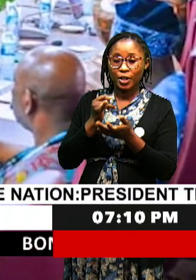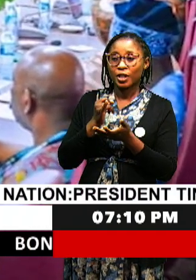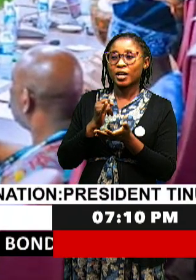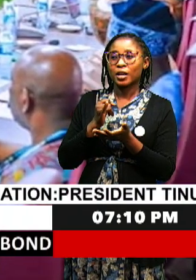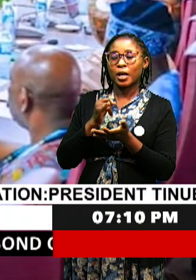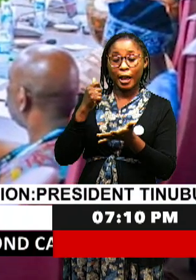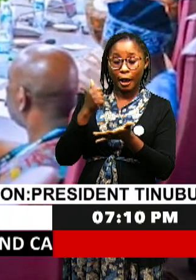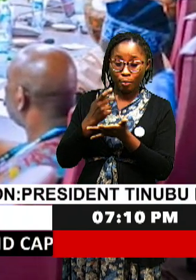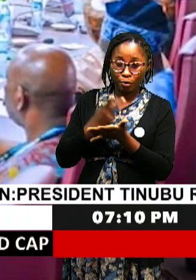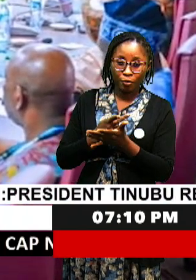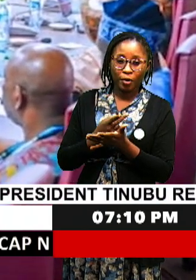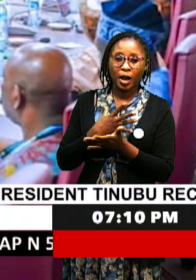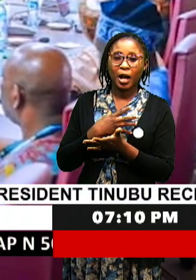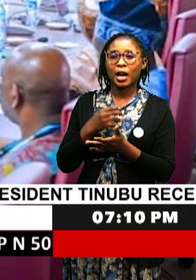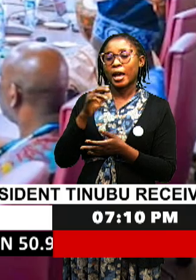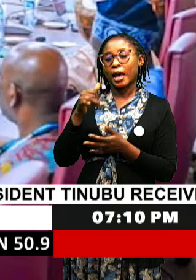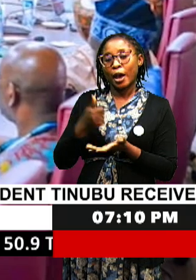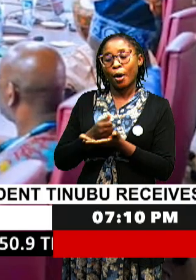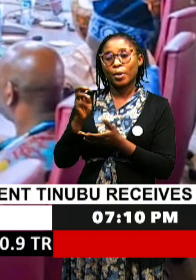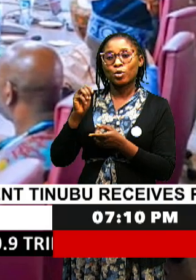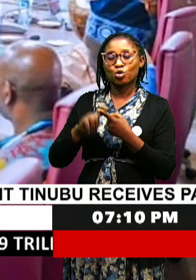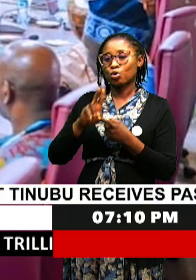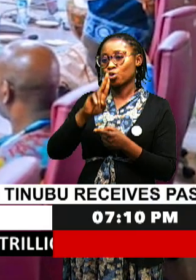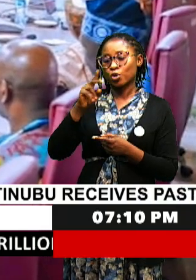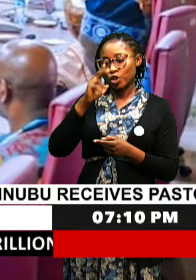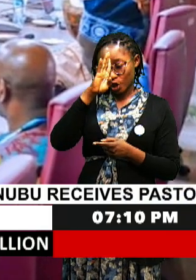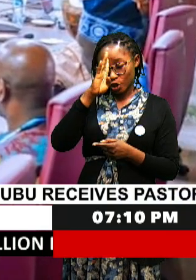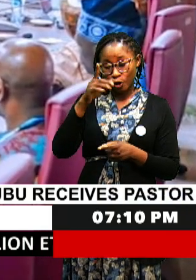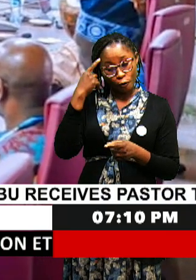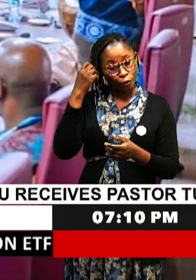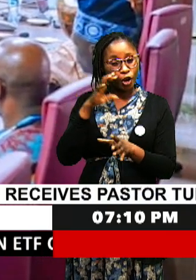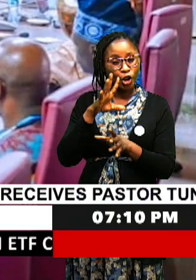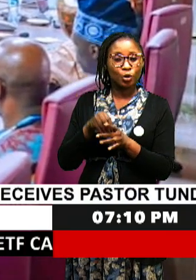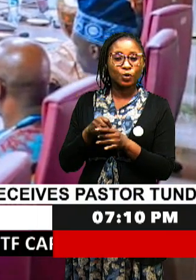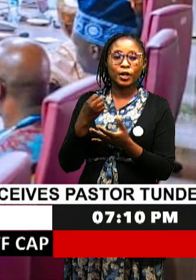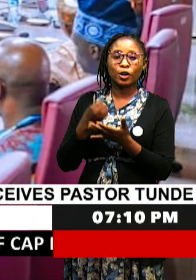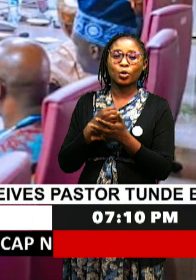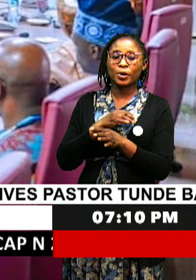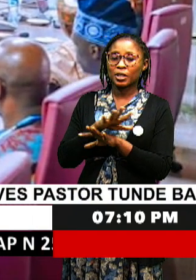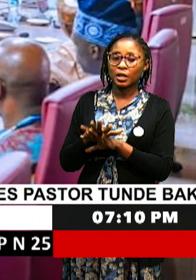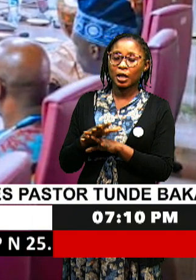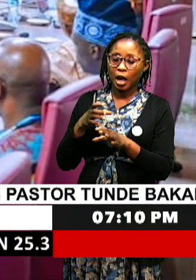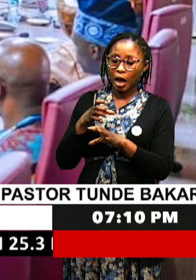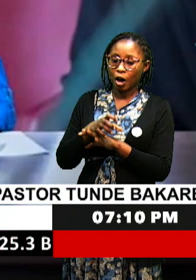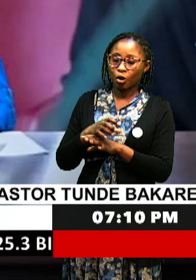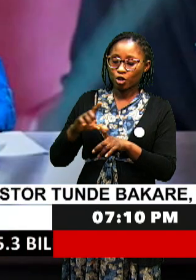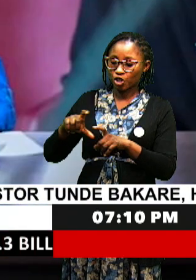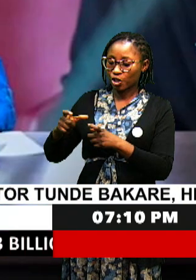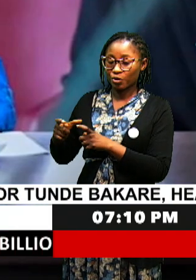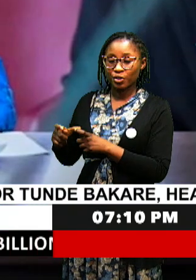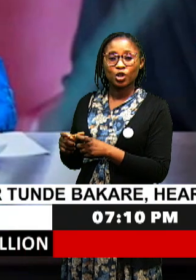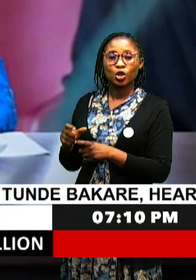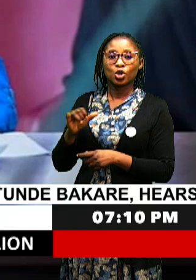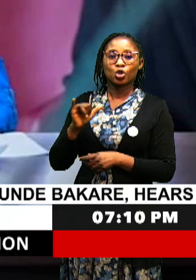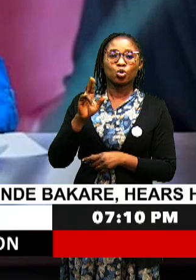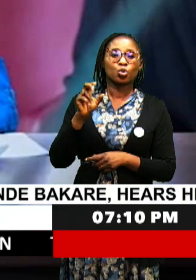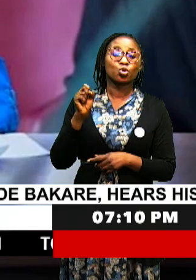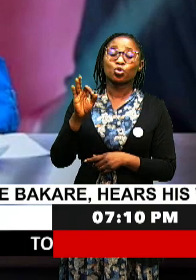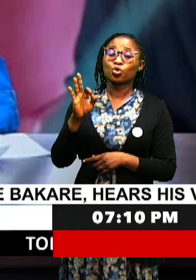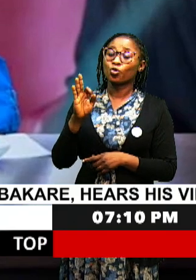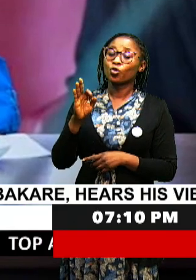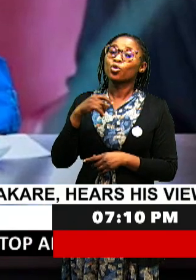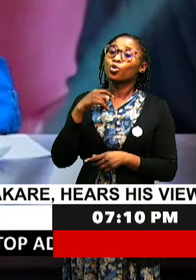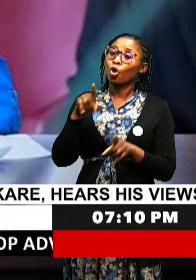investments, and harness youth-driven innovation for inclusive economic integration across the region. Yusuf Tuga has also